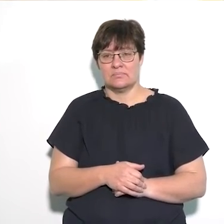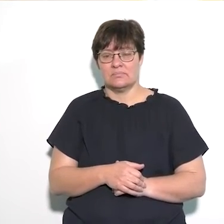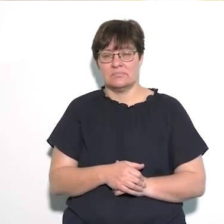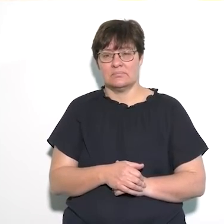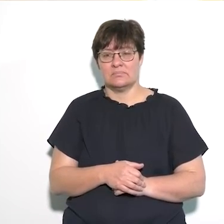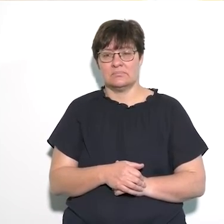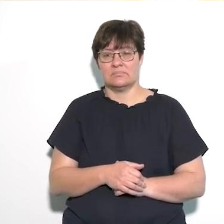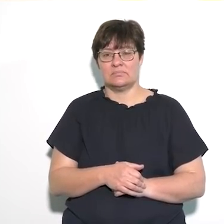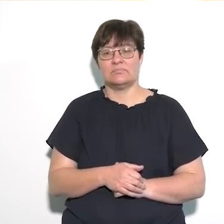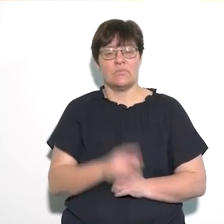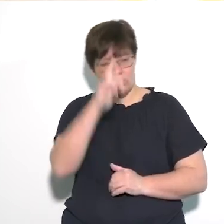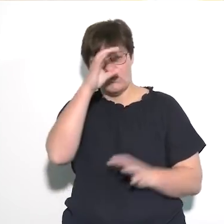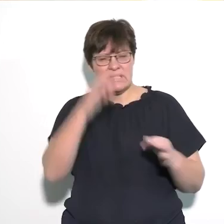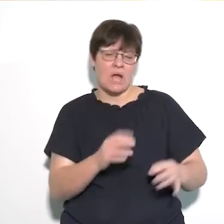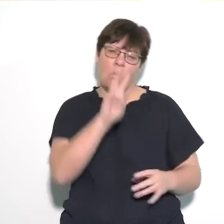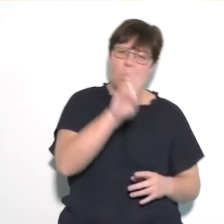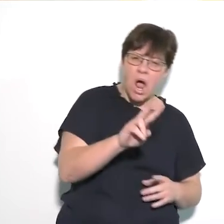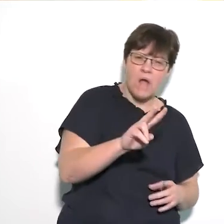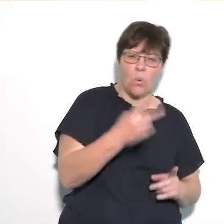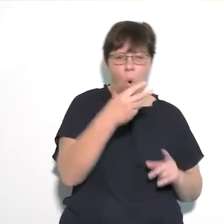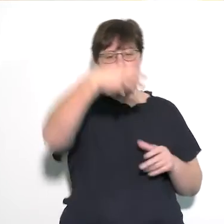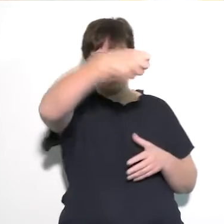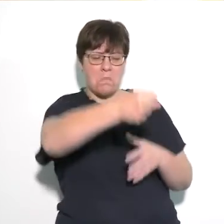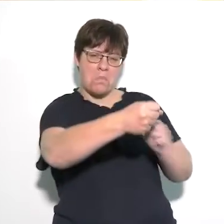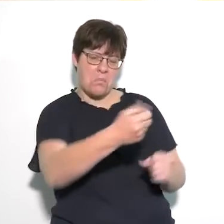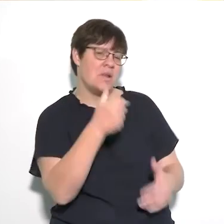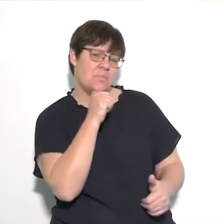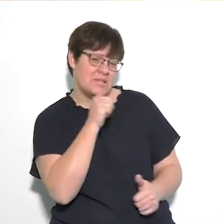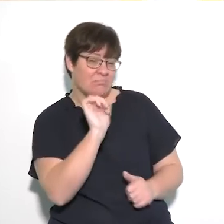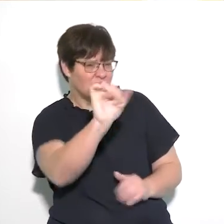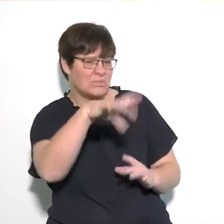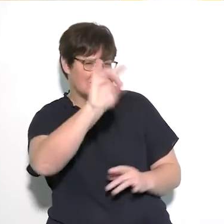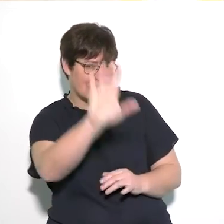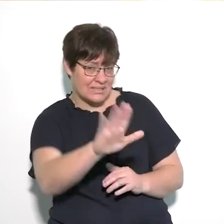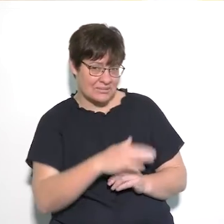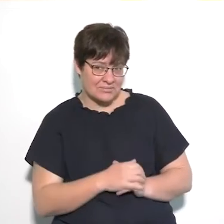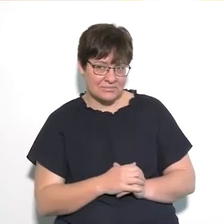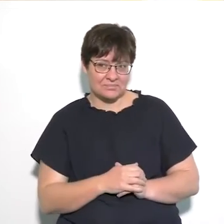One or two staples, you can decide, and then do the other one.